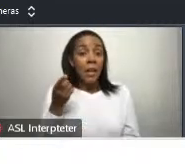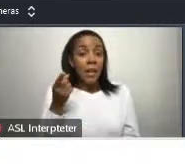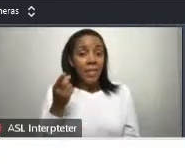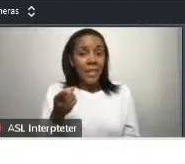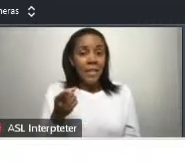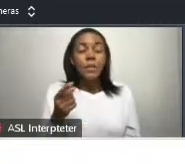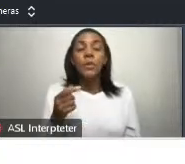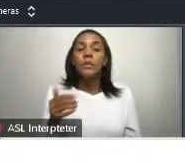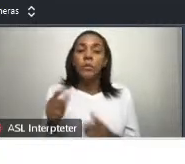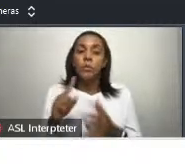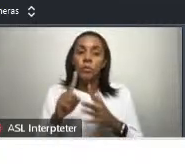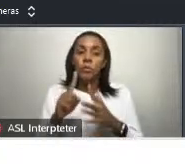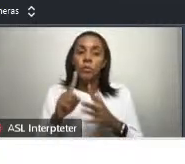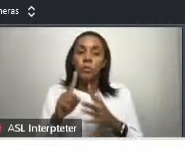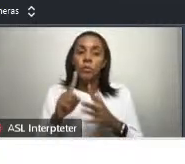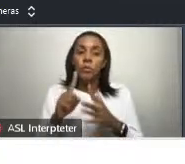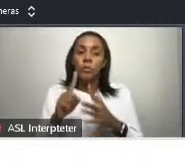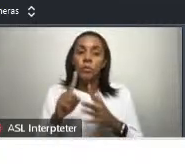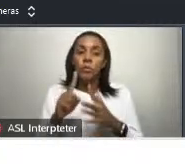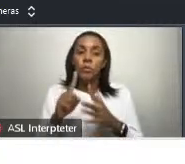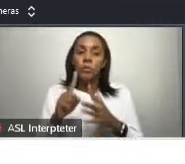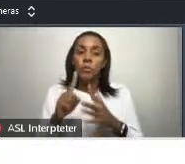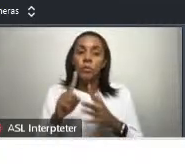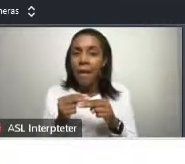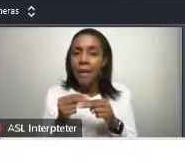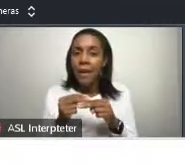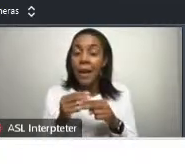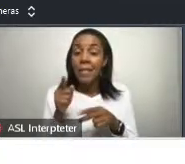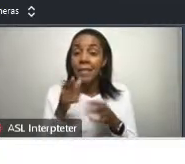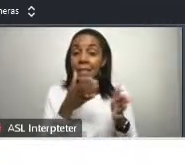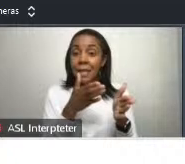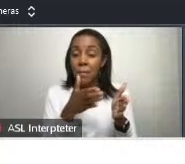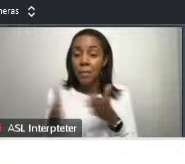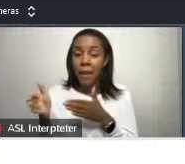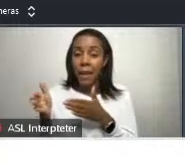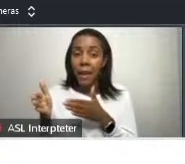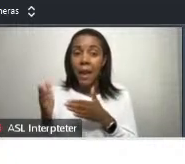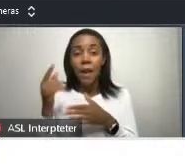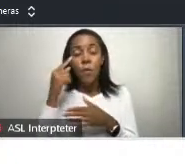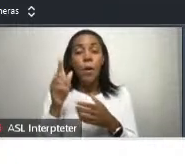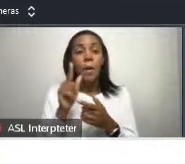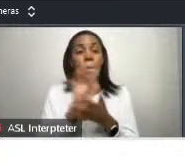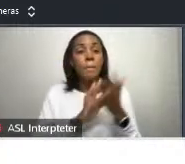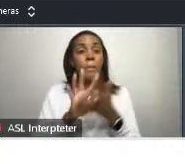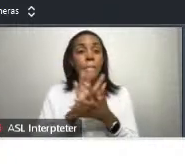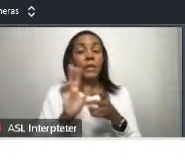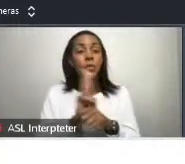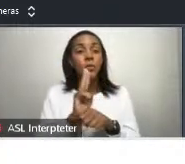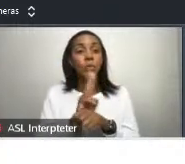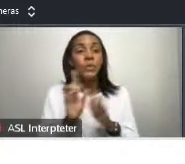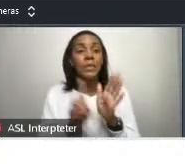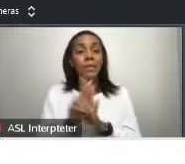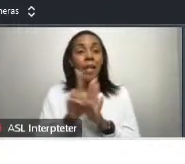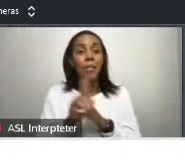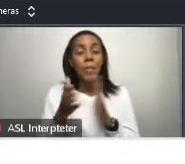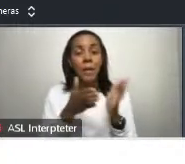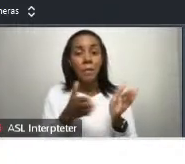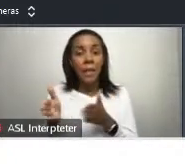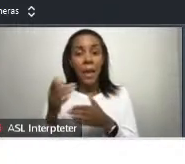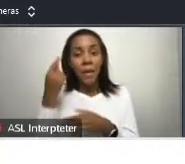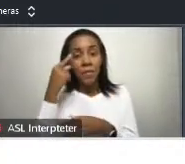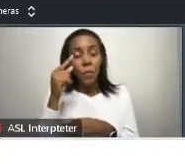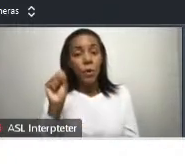go to the slide, Ms. Hayes, thank you. This is a plan development for a mixed-use development plan for a film